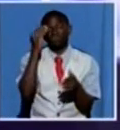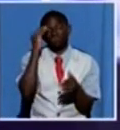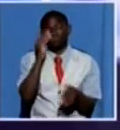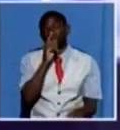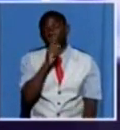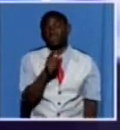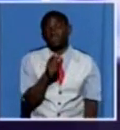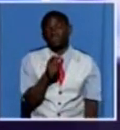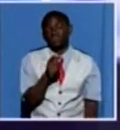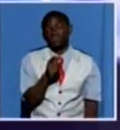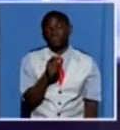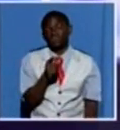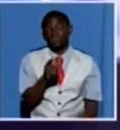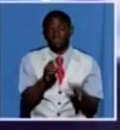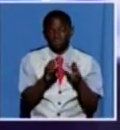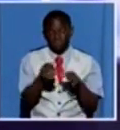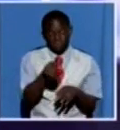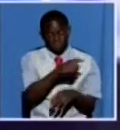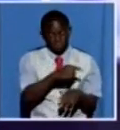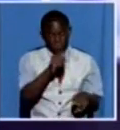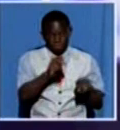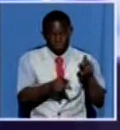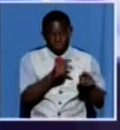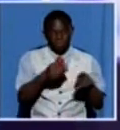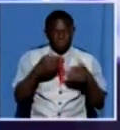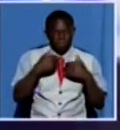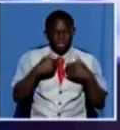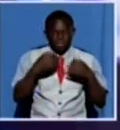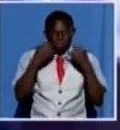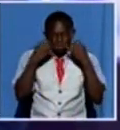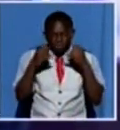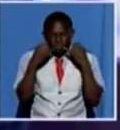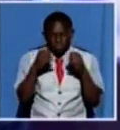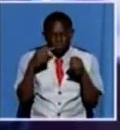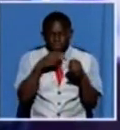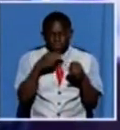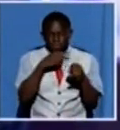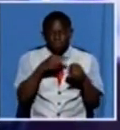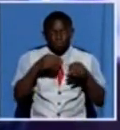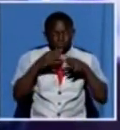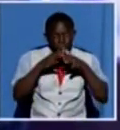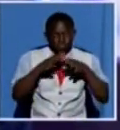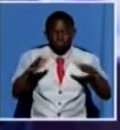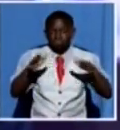with the false information, who are misleading Zambians, that today government has made the records straight, and